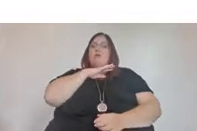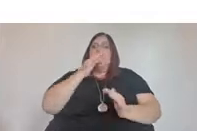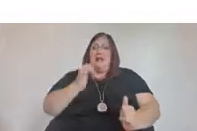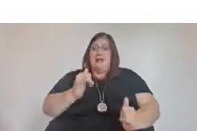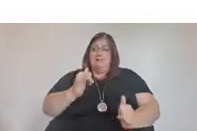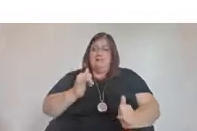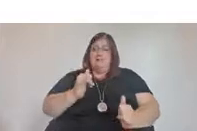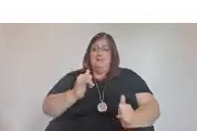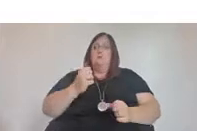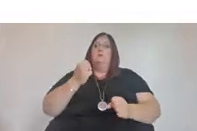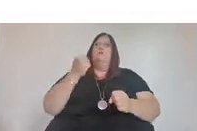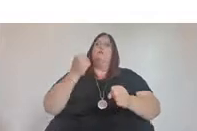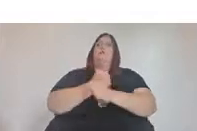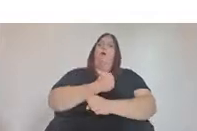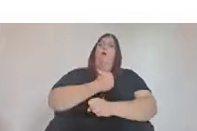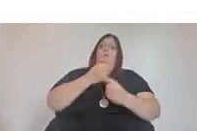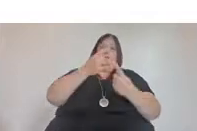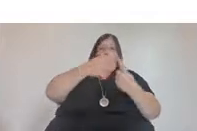for people who were